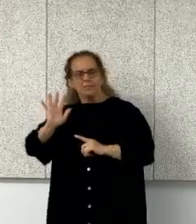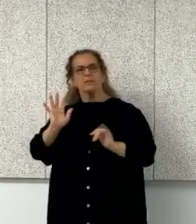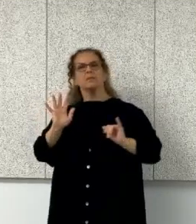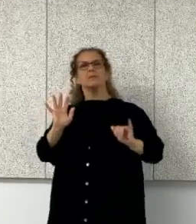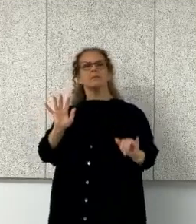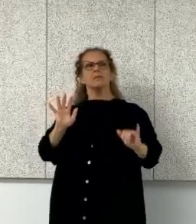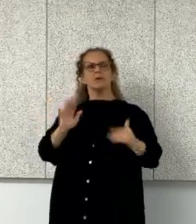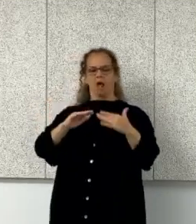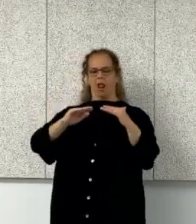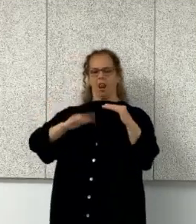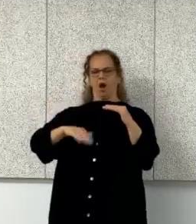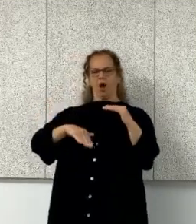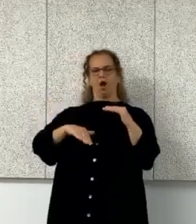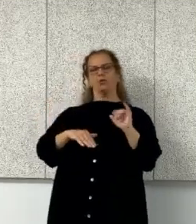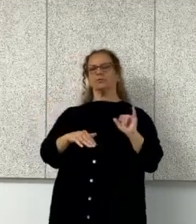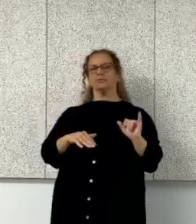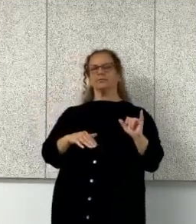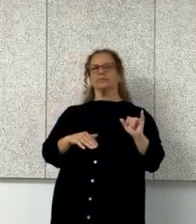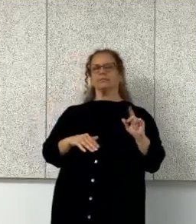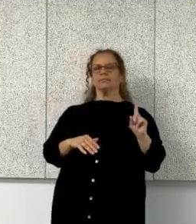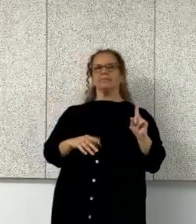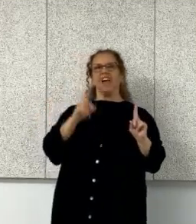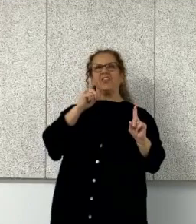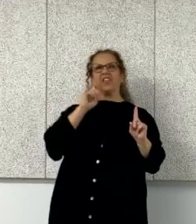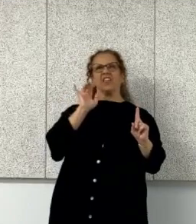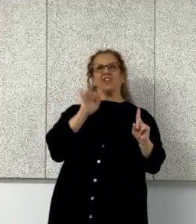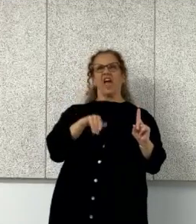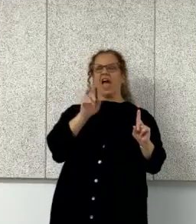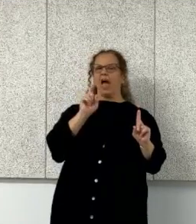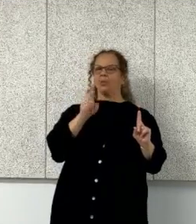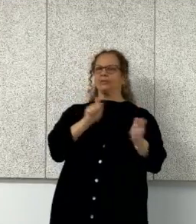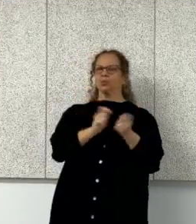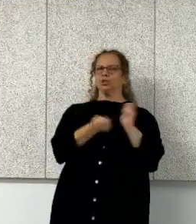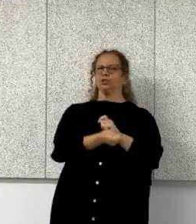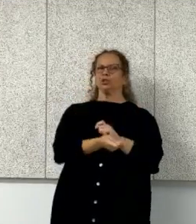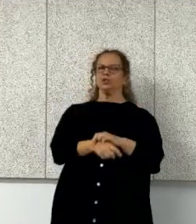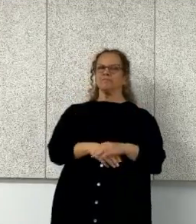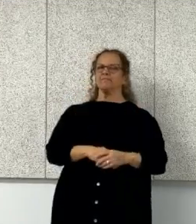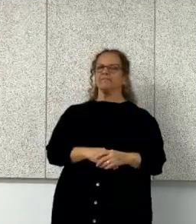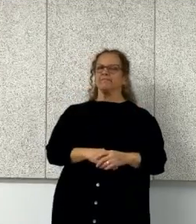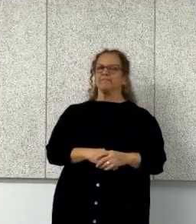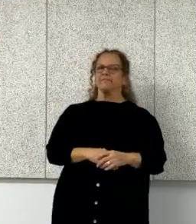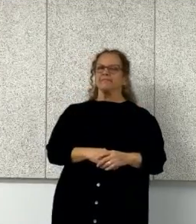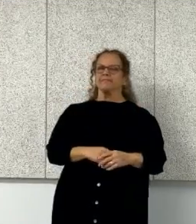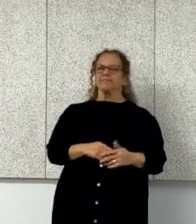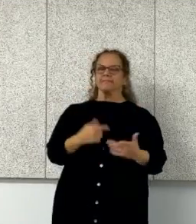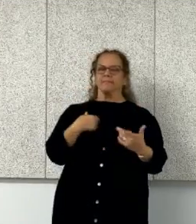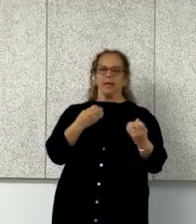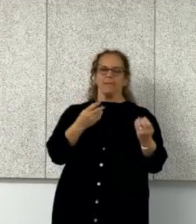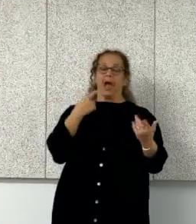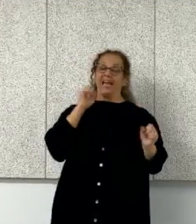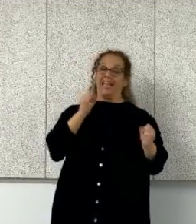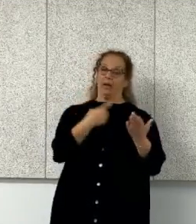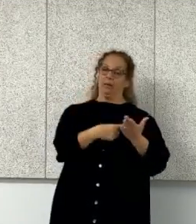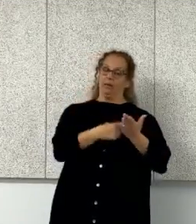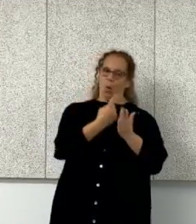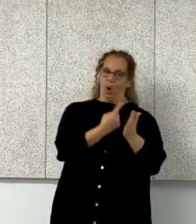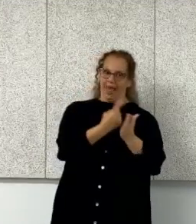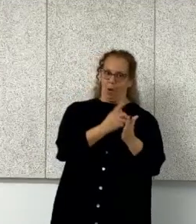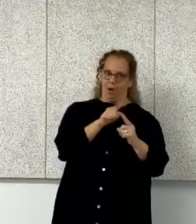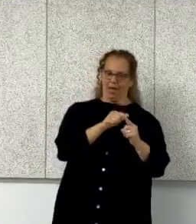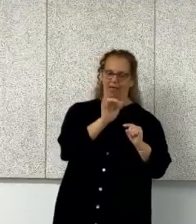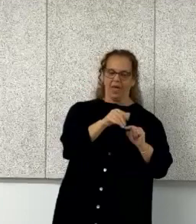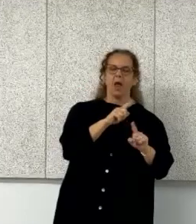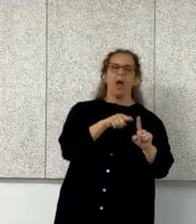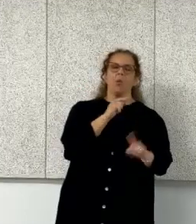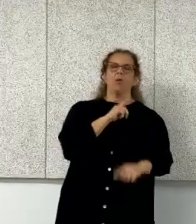and I love that for you and I'm glad, but there is definitely a big trend of people not doing that. And I have lots of ways I could talk for like an hour about how to do that, but I'm not